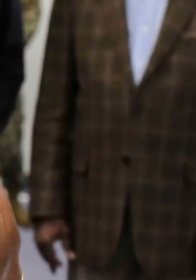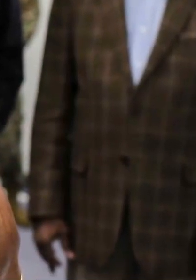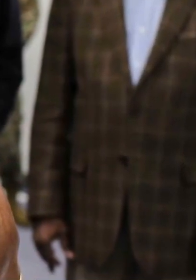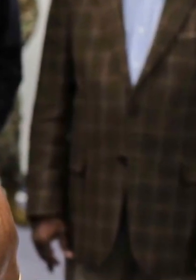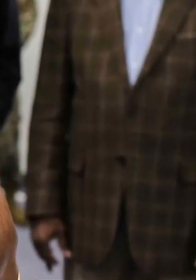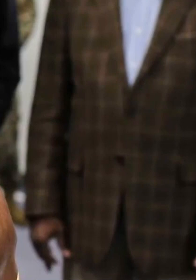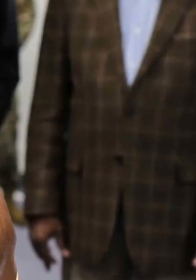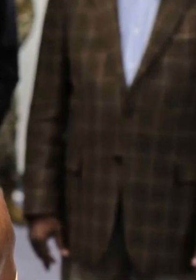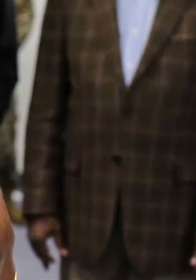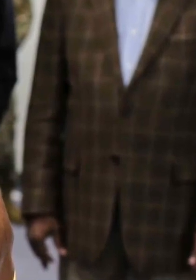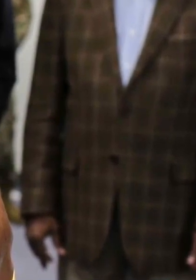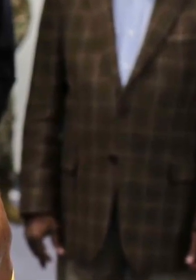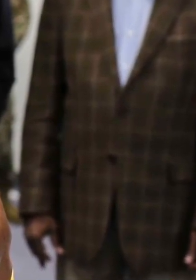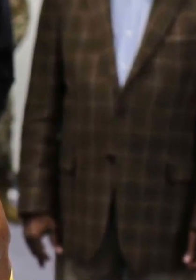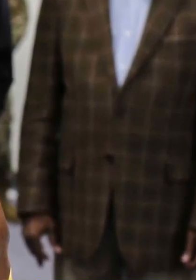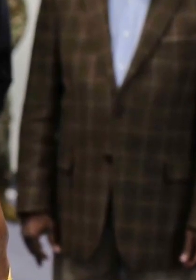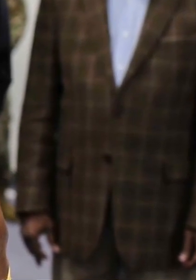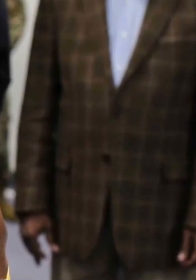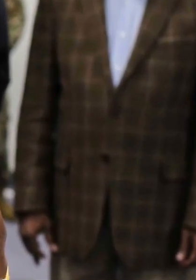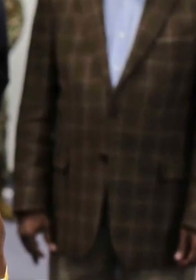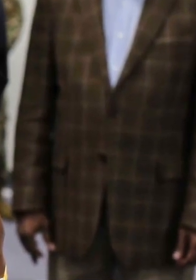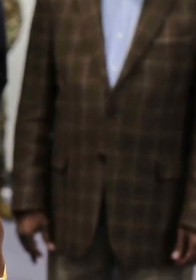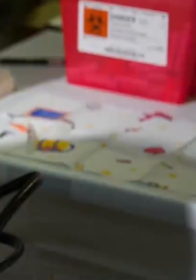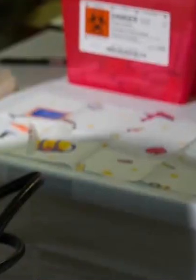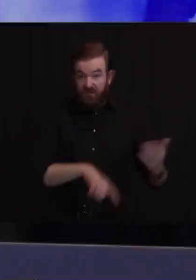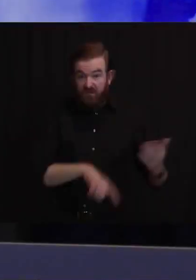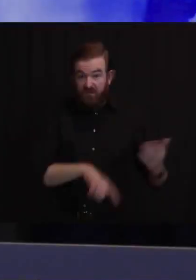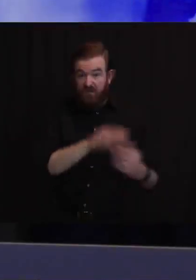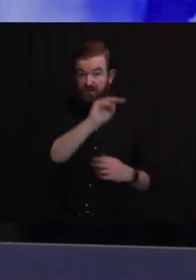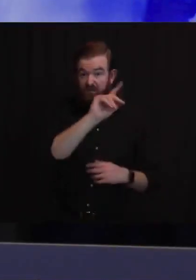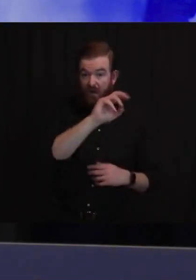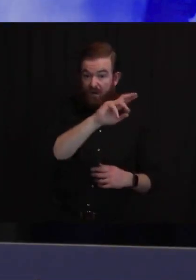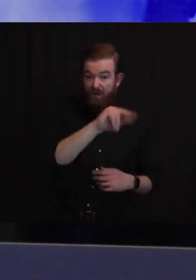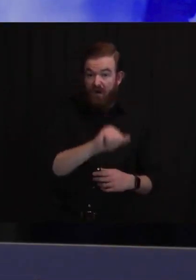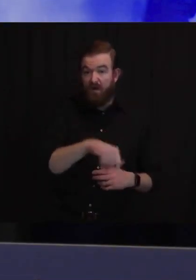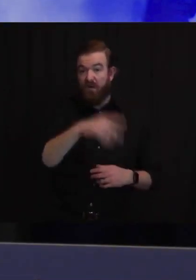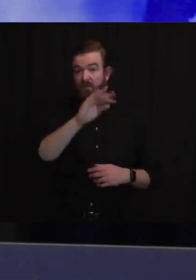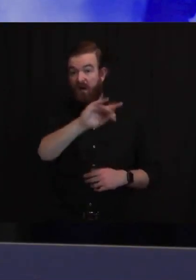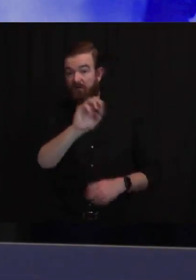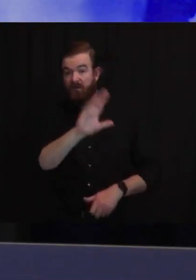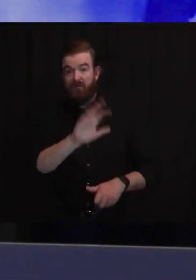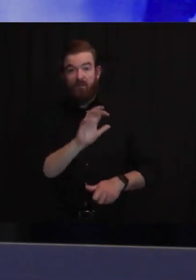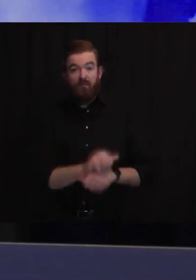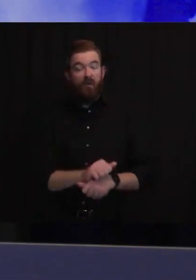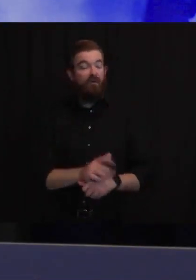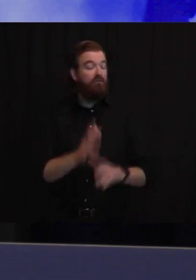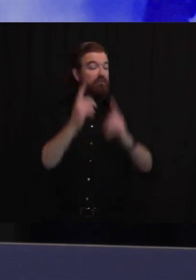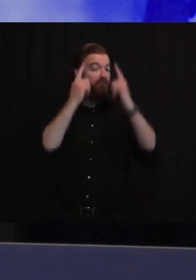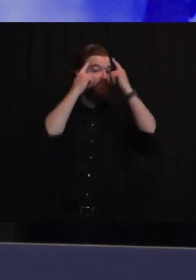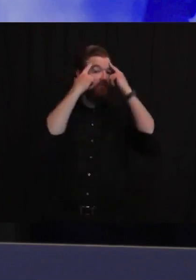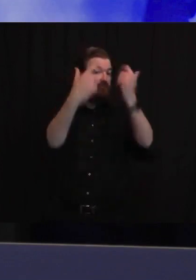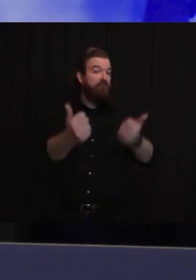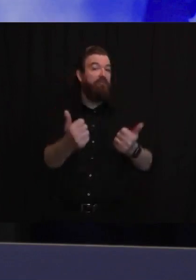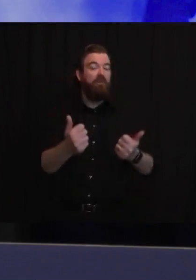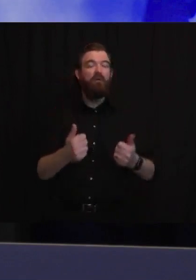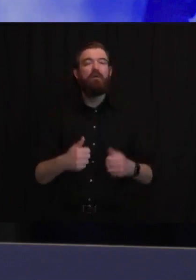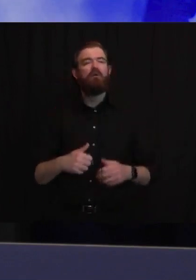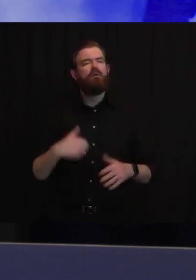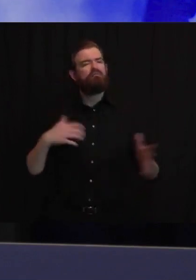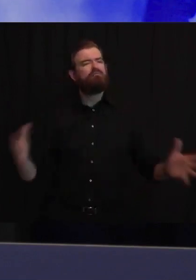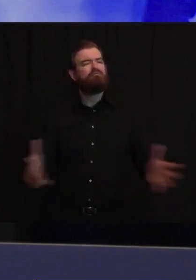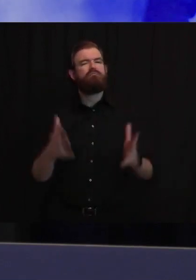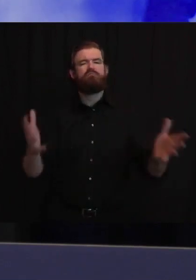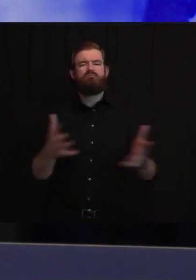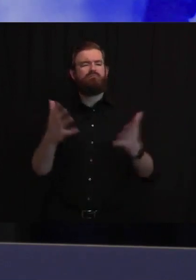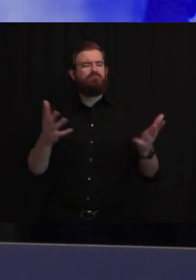New Jersey Department of Health echo the sentiments. We urge individuals to take the first vaccine that